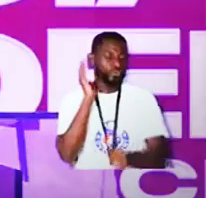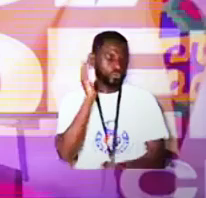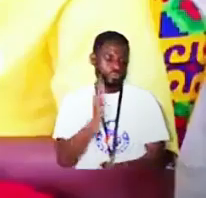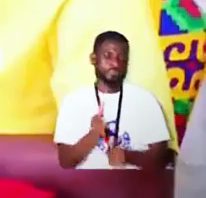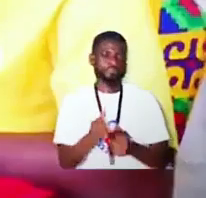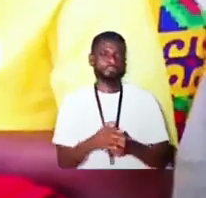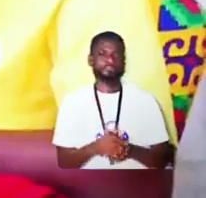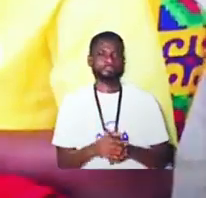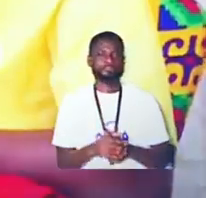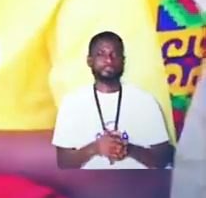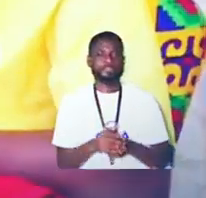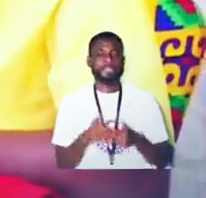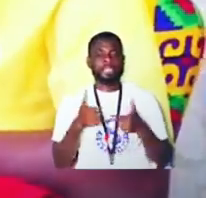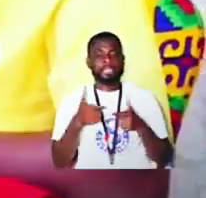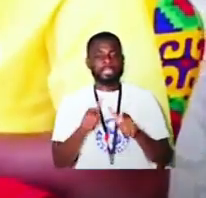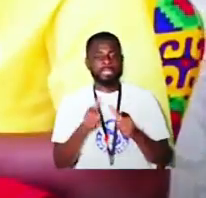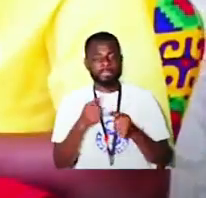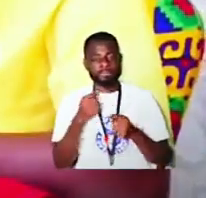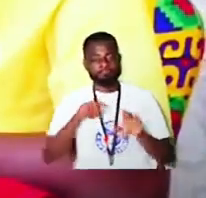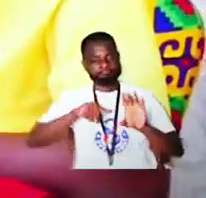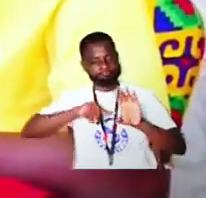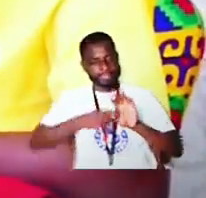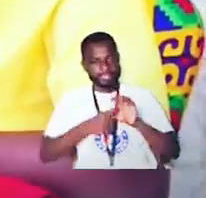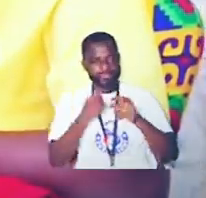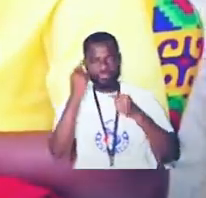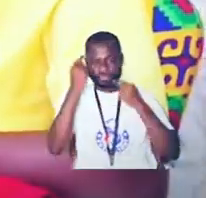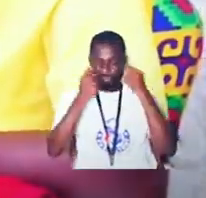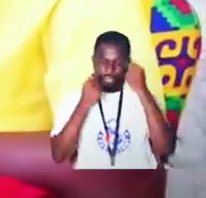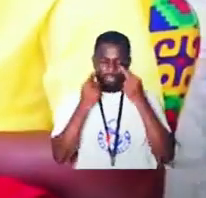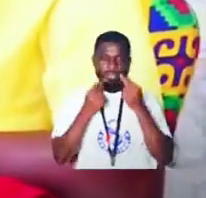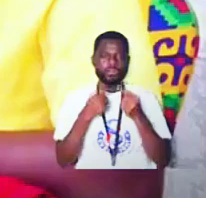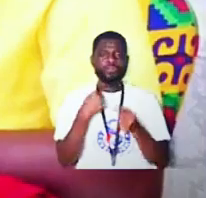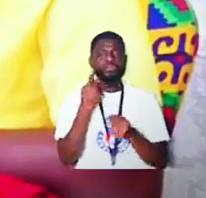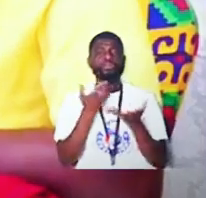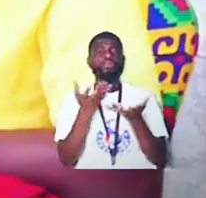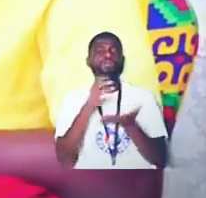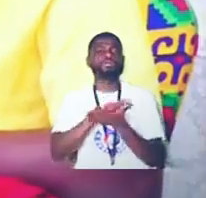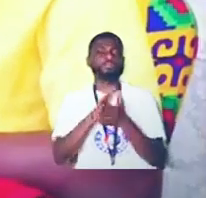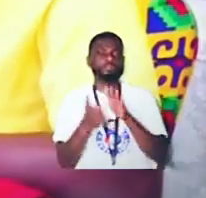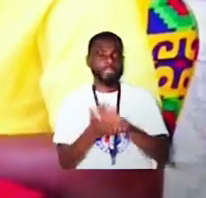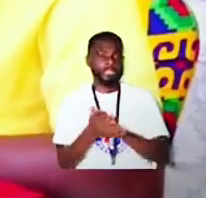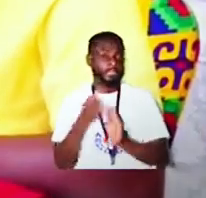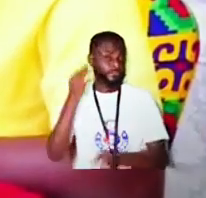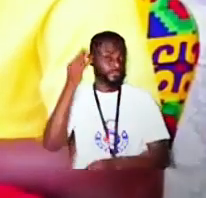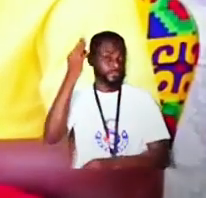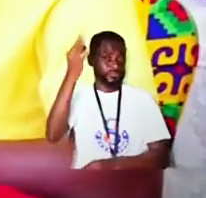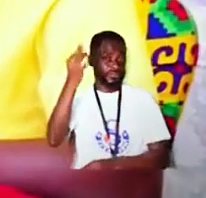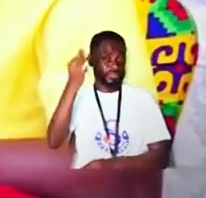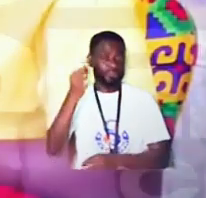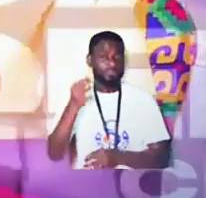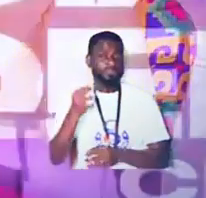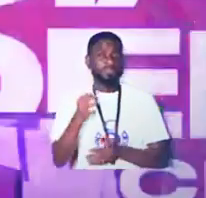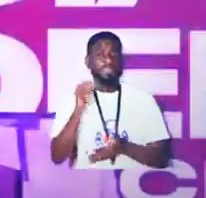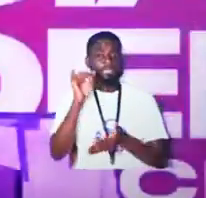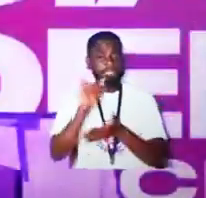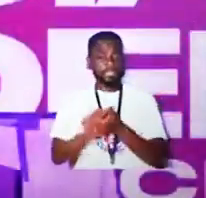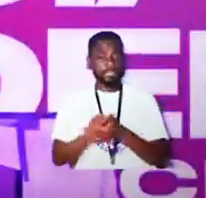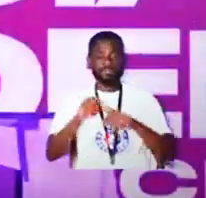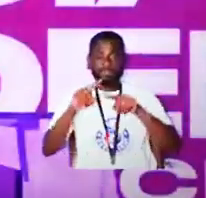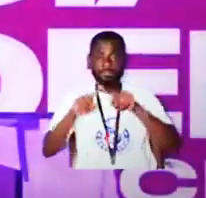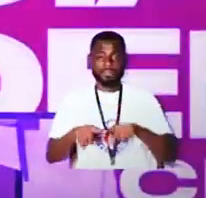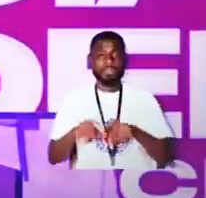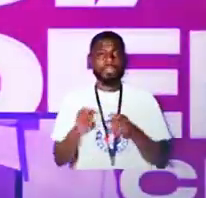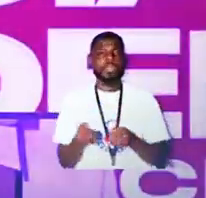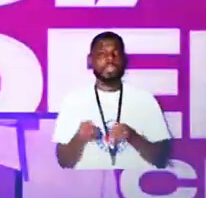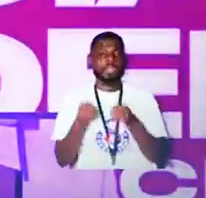us. Let's begin to think of who we want to become in future. And that will depend on how